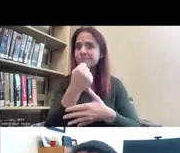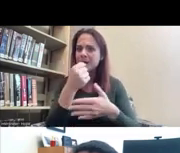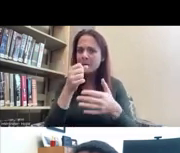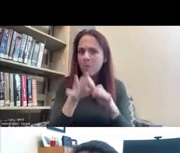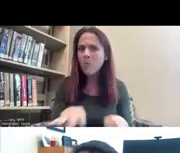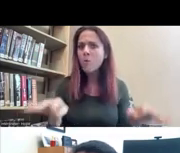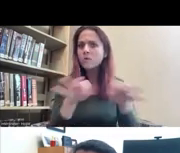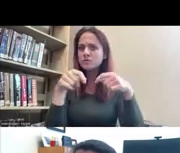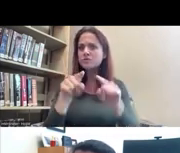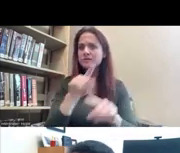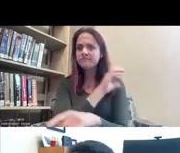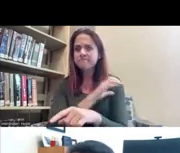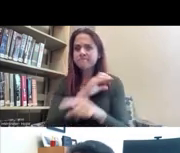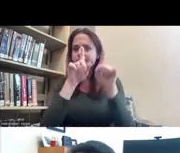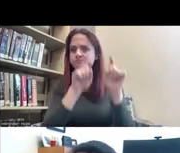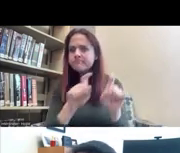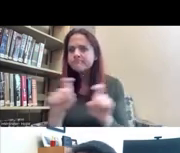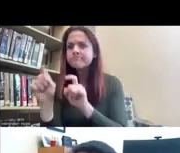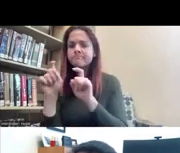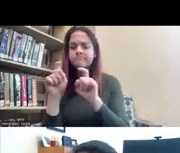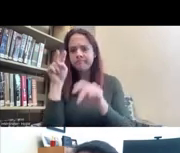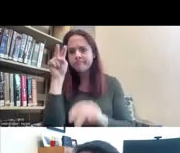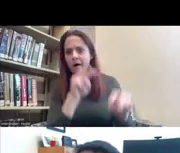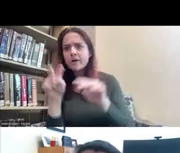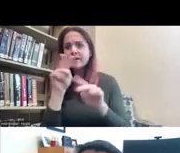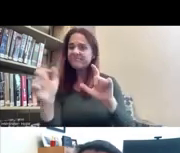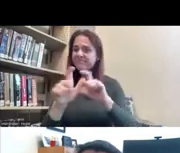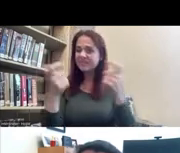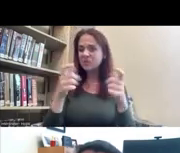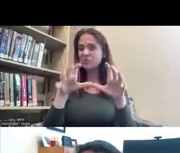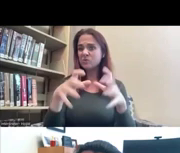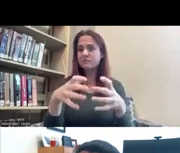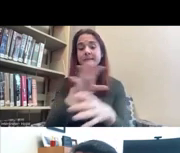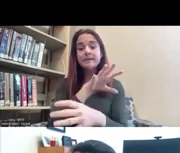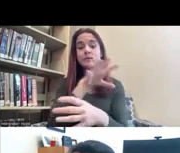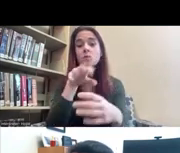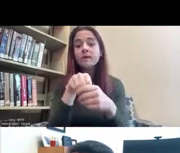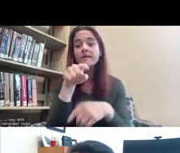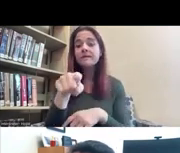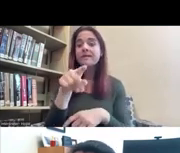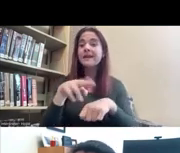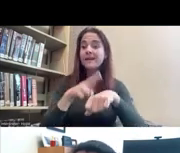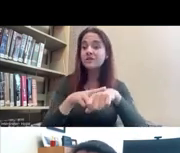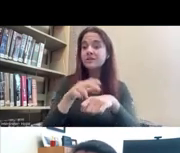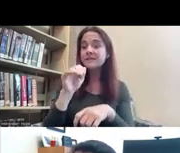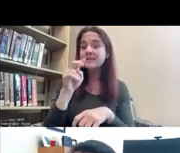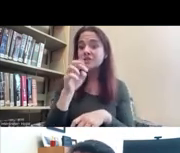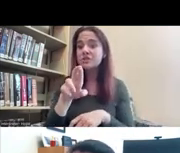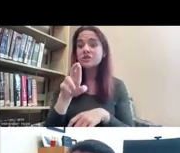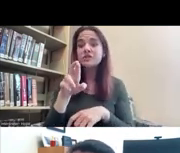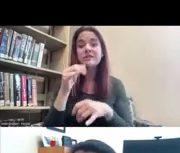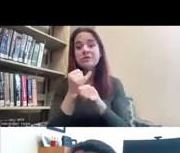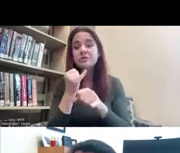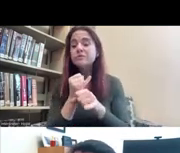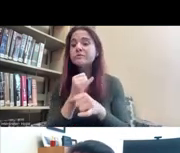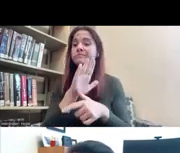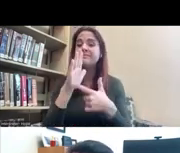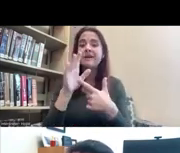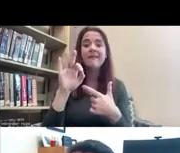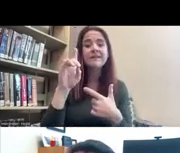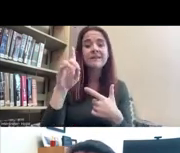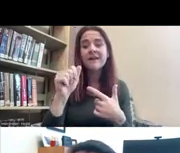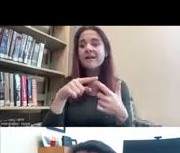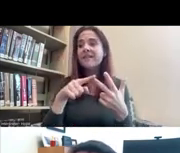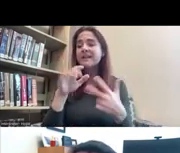monitoring and major groups, including the National Cancer Institute, the FDA, Cancer and